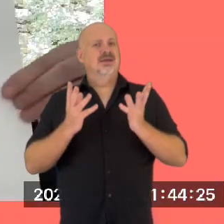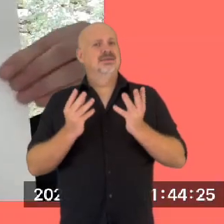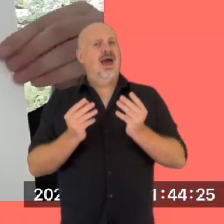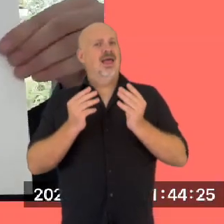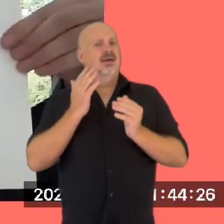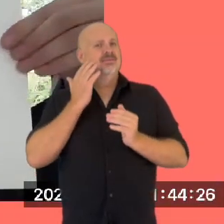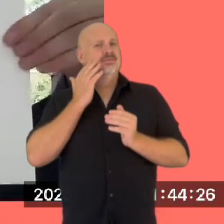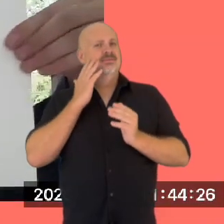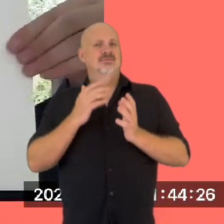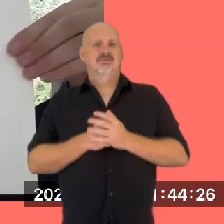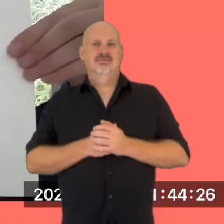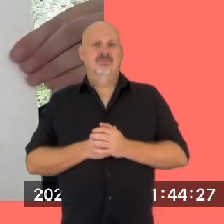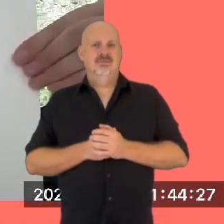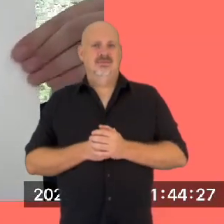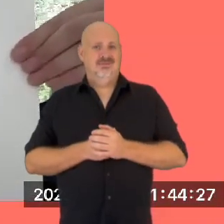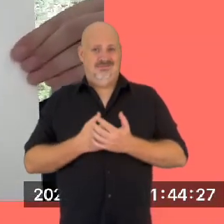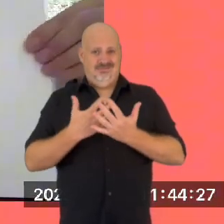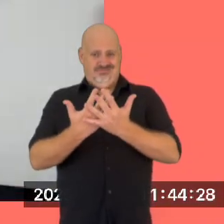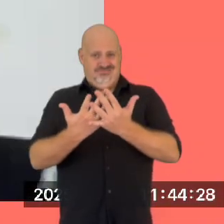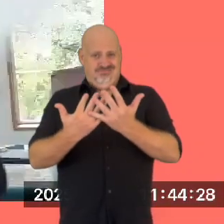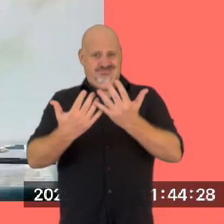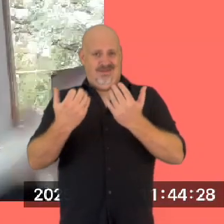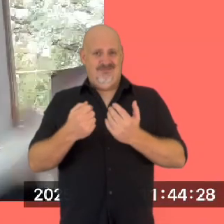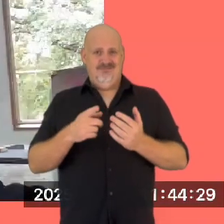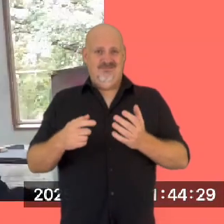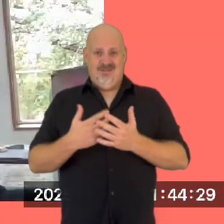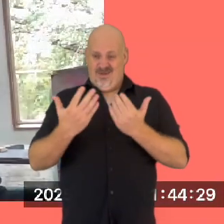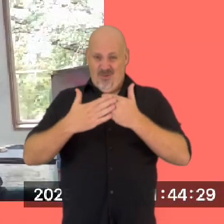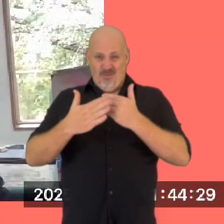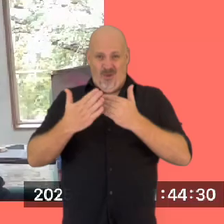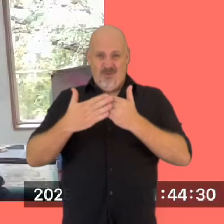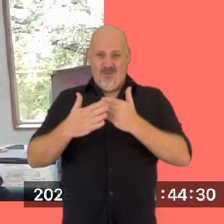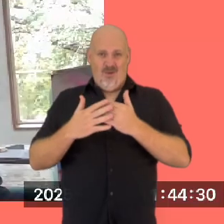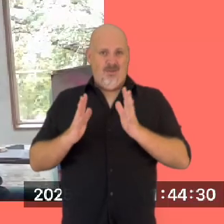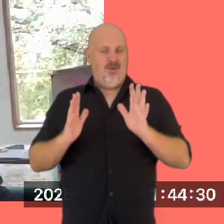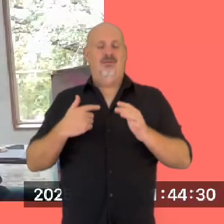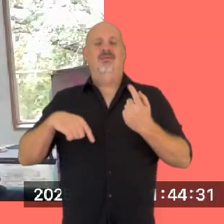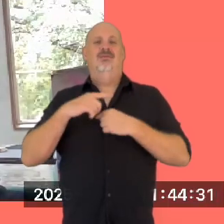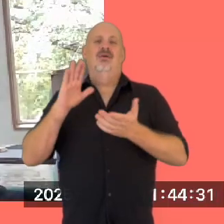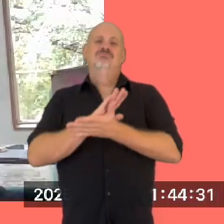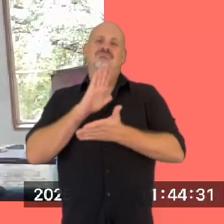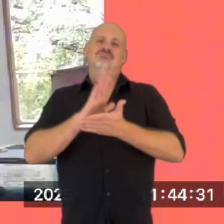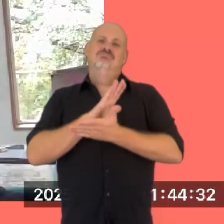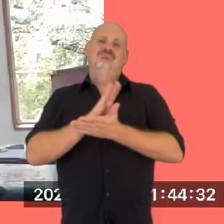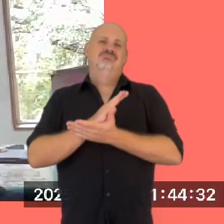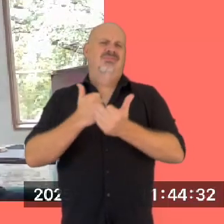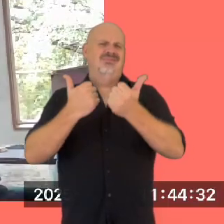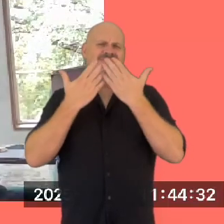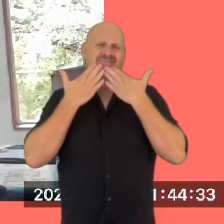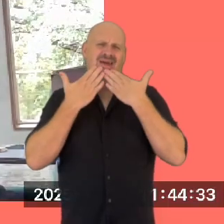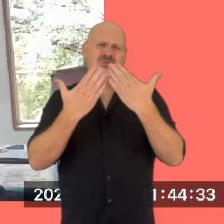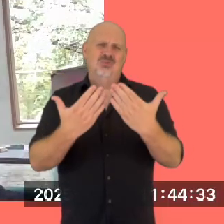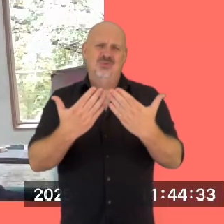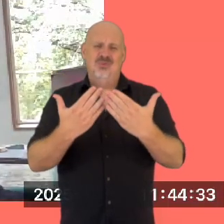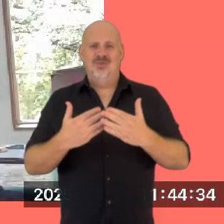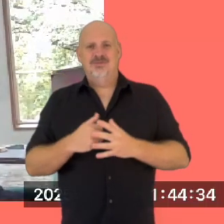well. delicate. Yeah. Yeah, we've made loads. We've got a lot more, but we've had an absolutely brilliant time.